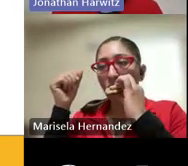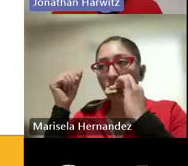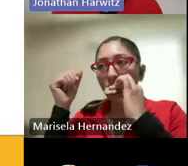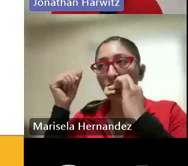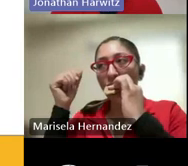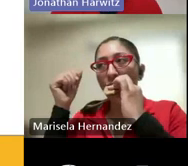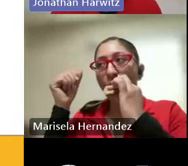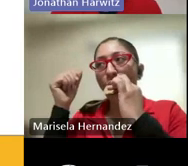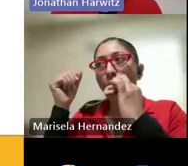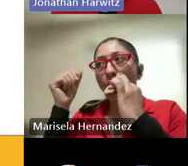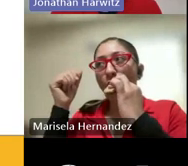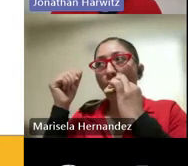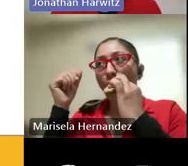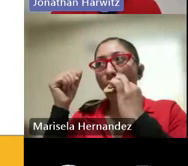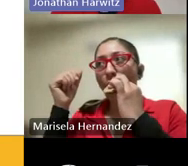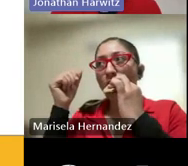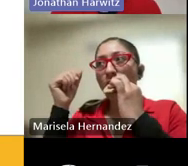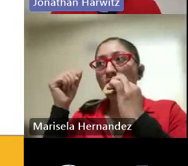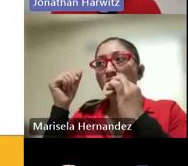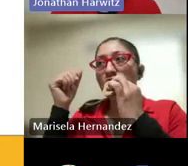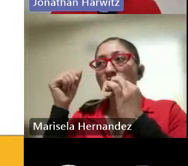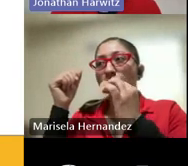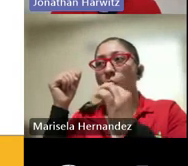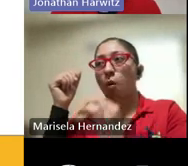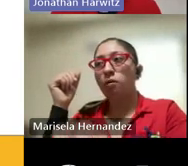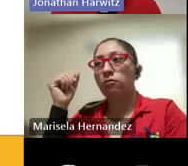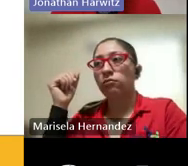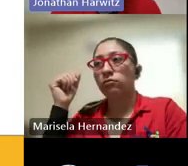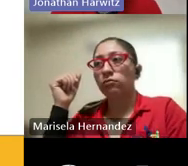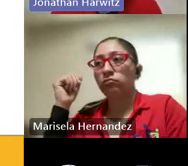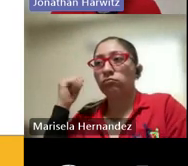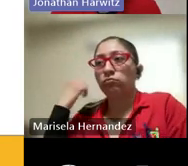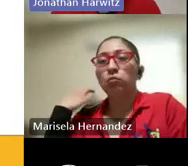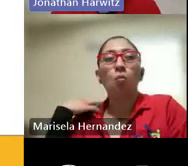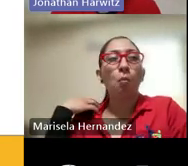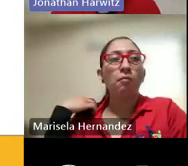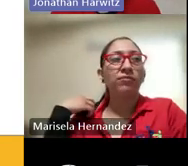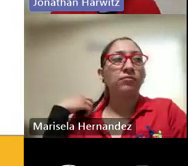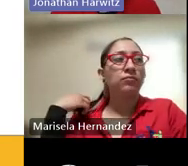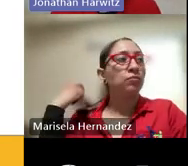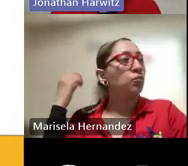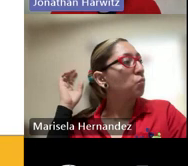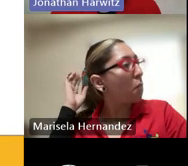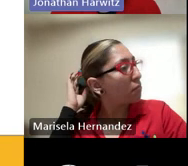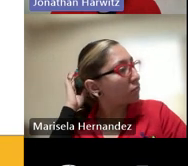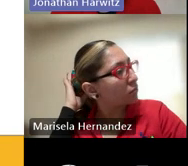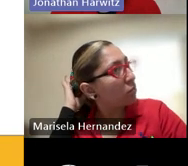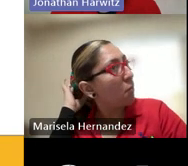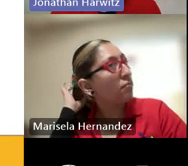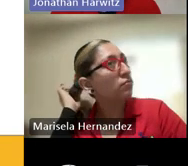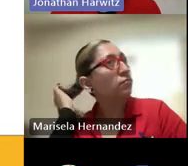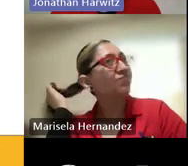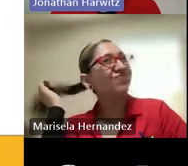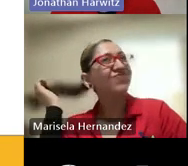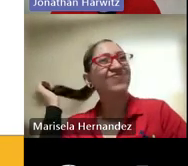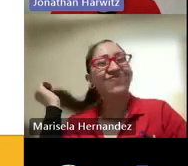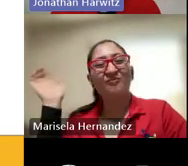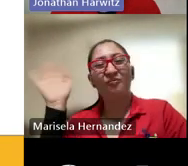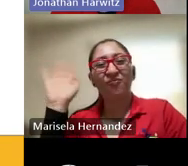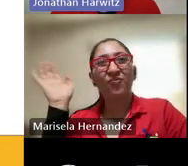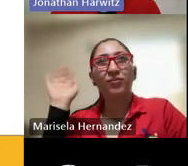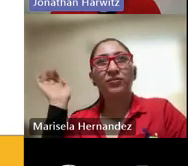to Sam to the exact positive opposite, which is the programs that have been incredibly successful for us